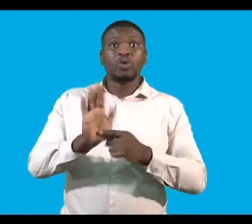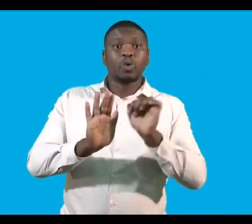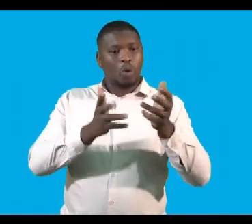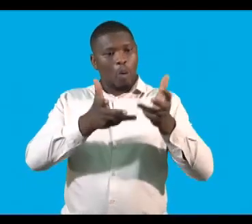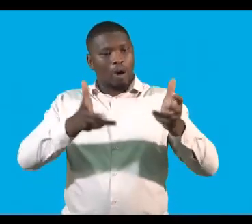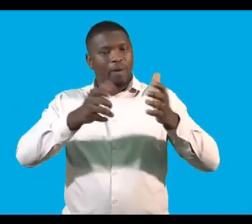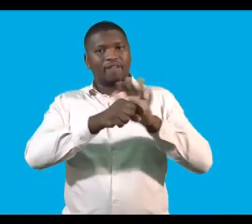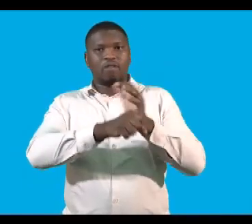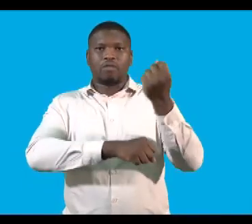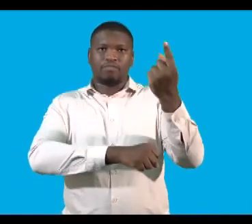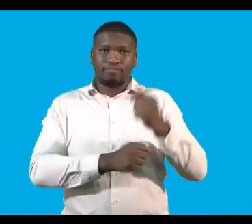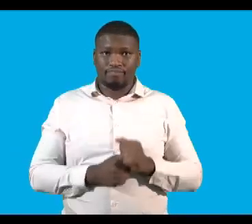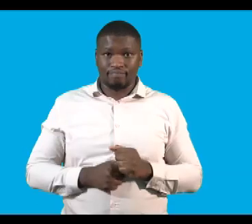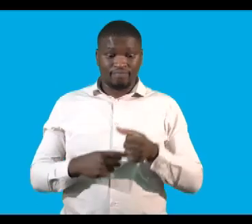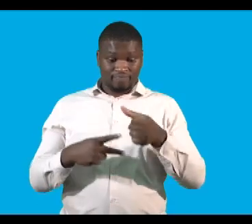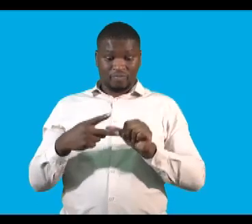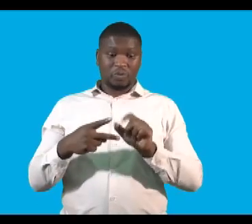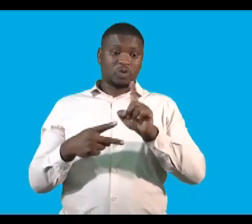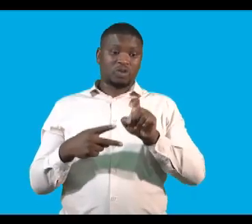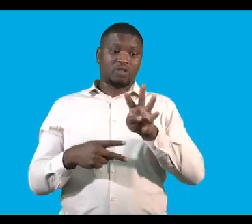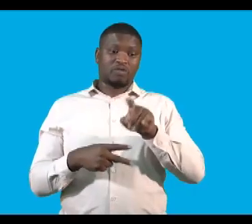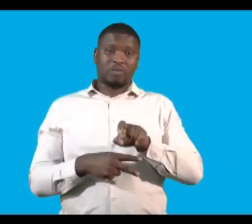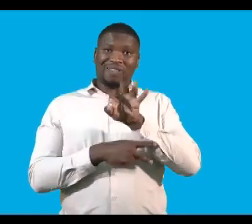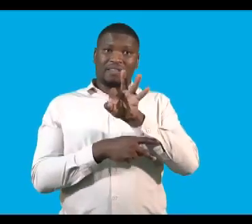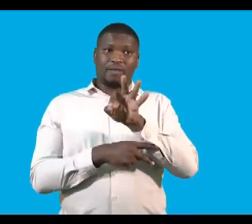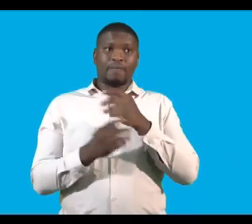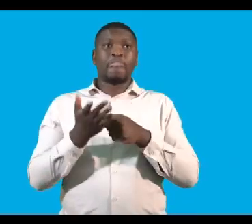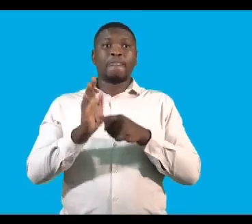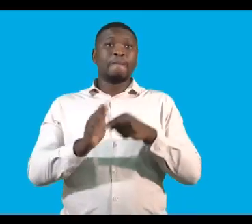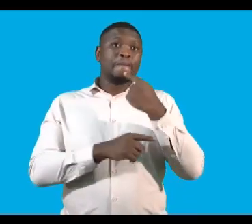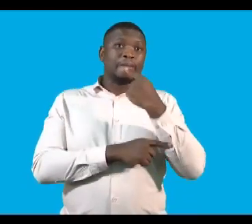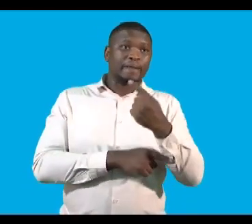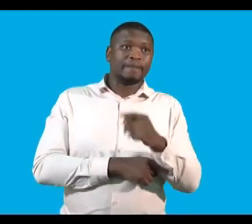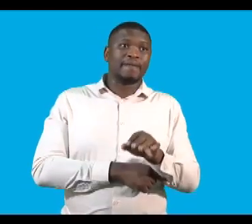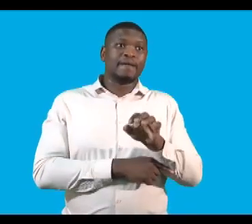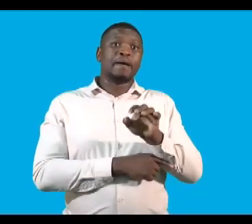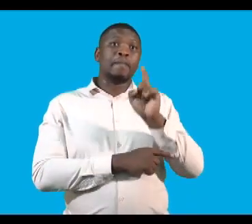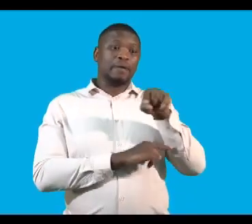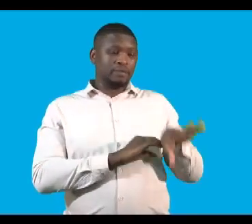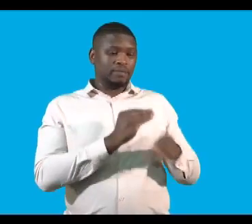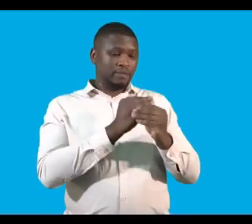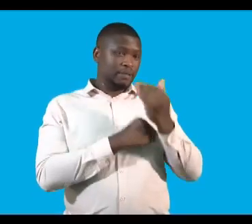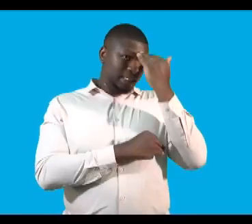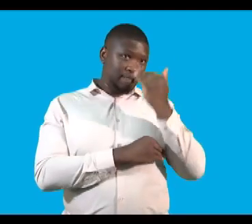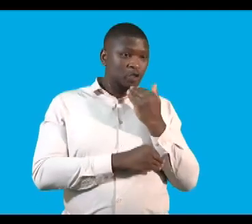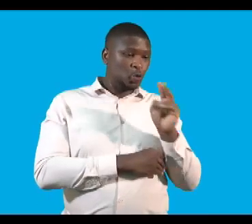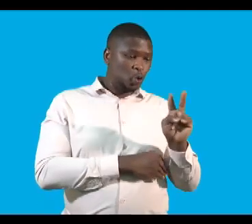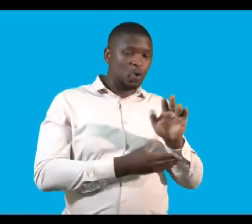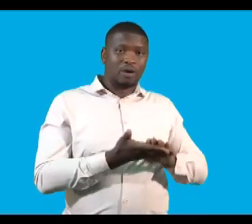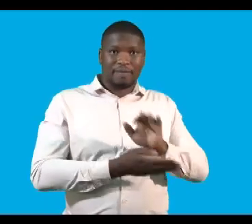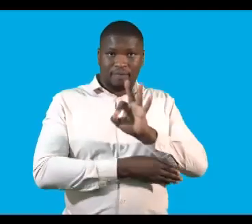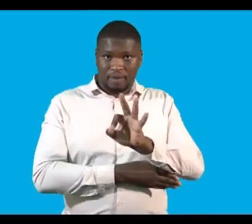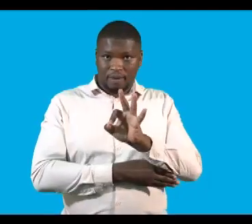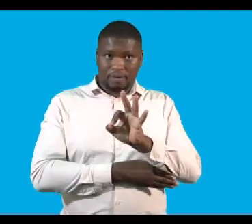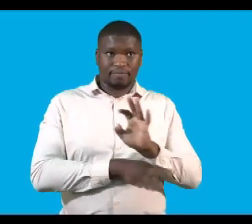speech bubbles. Then question 4.3, the limit here is frames 3, 2, and 3. With